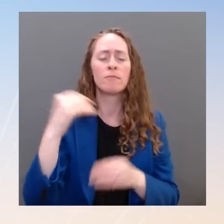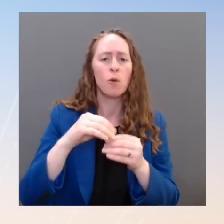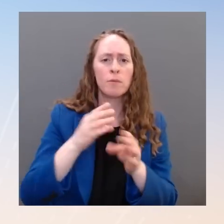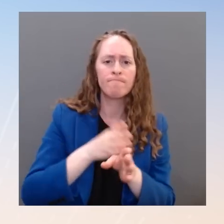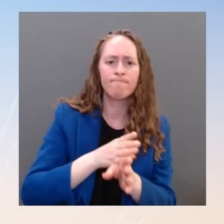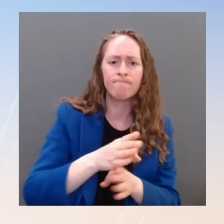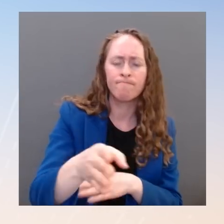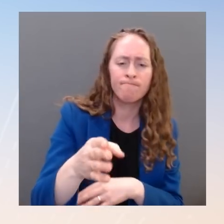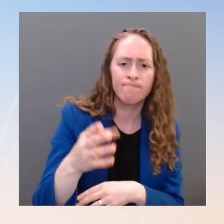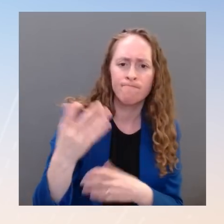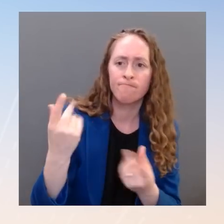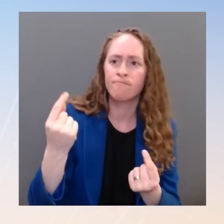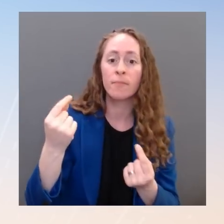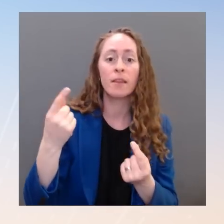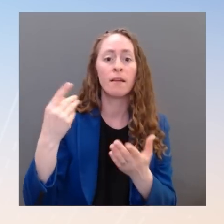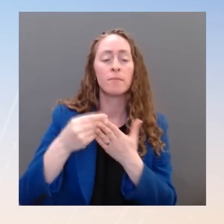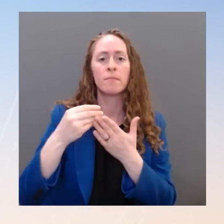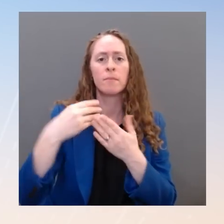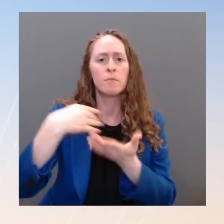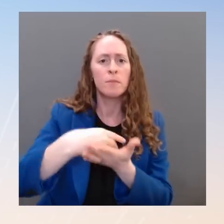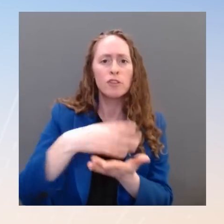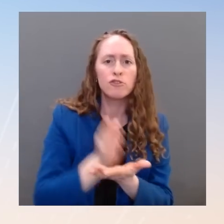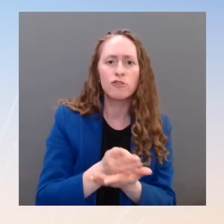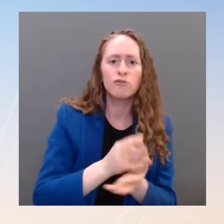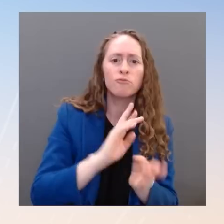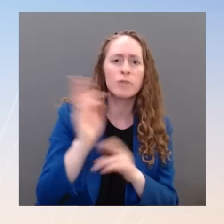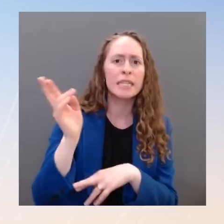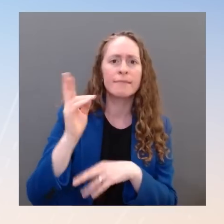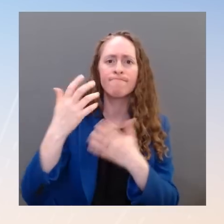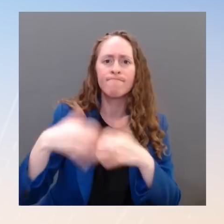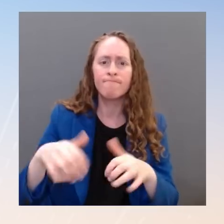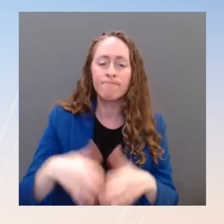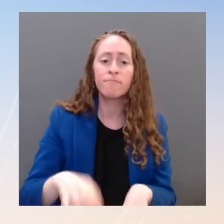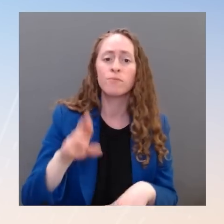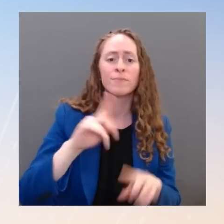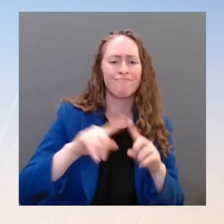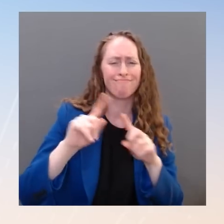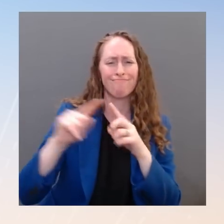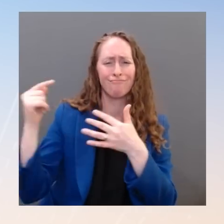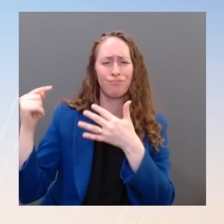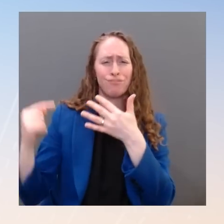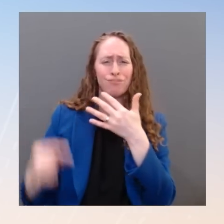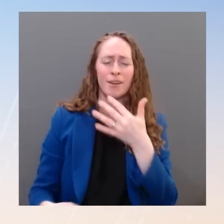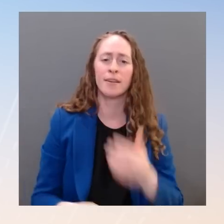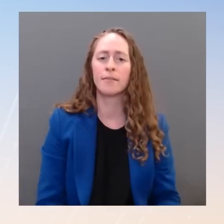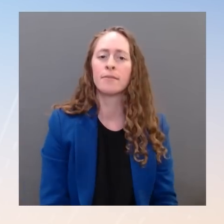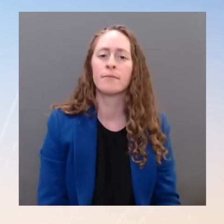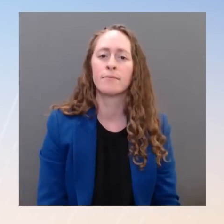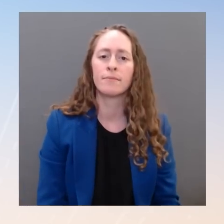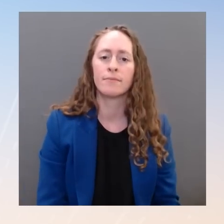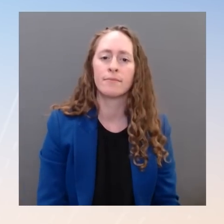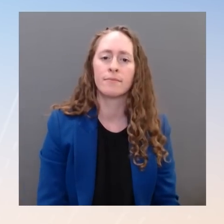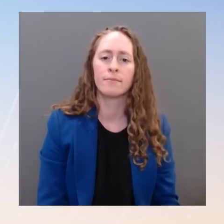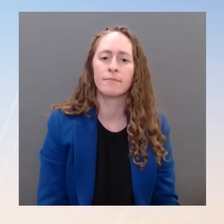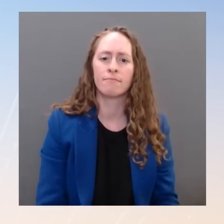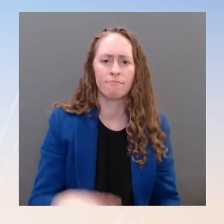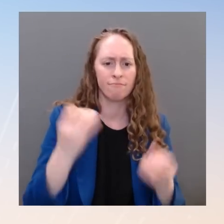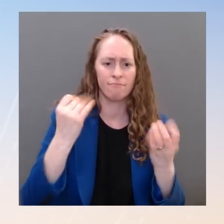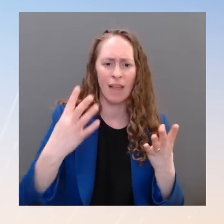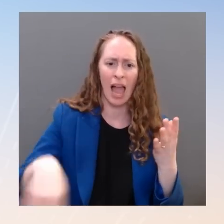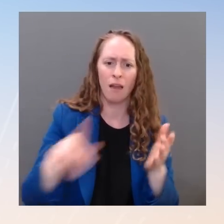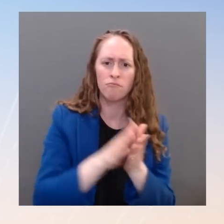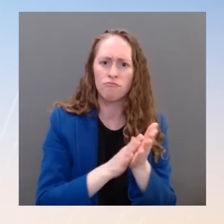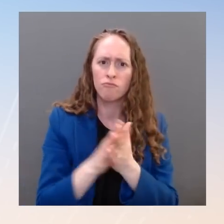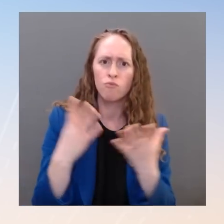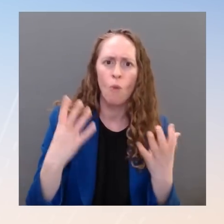passion on Capitol Hill among Democrats in moving forward on the president's agenda and the president's proposal to lower